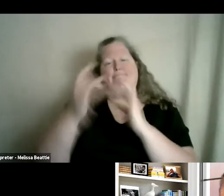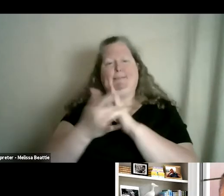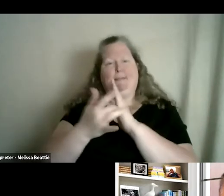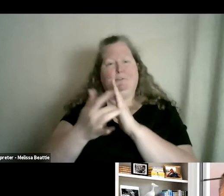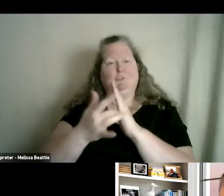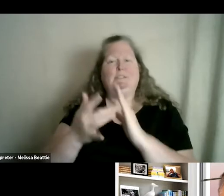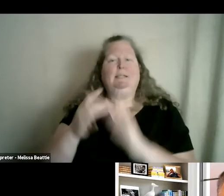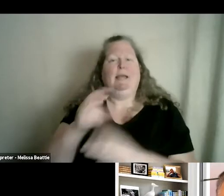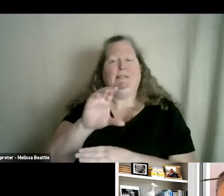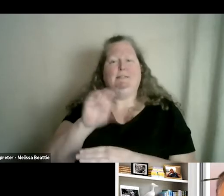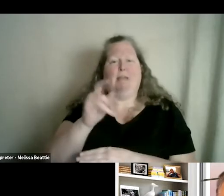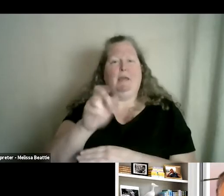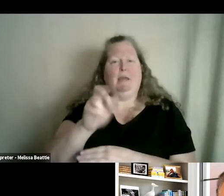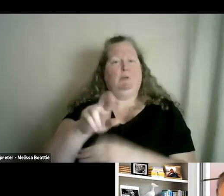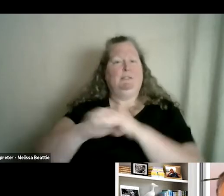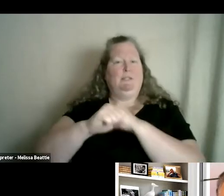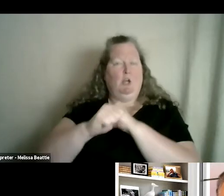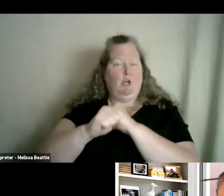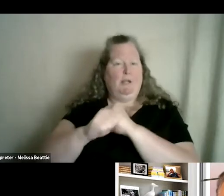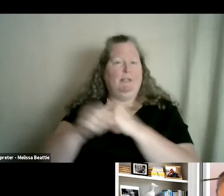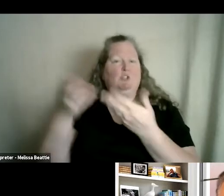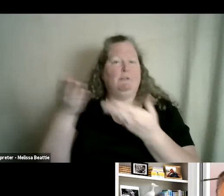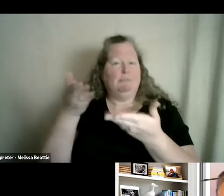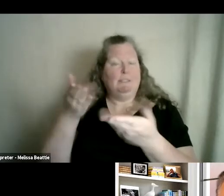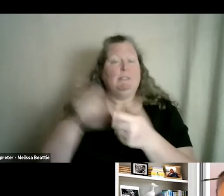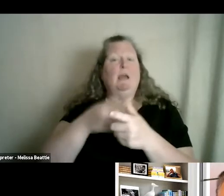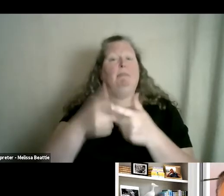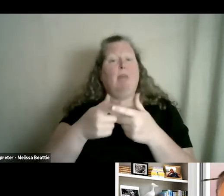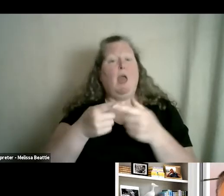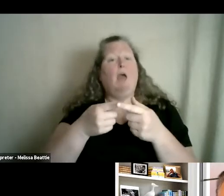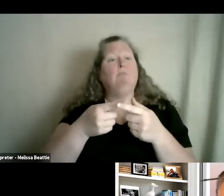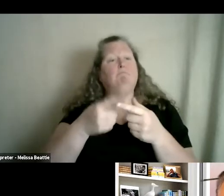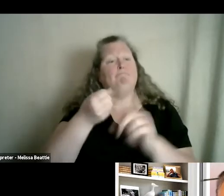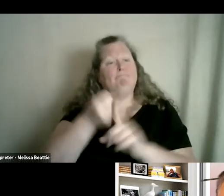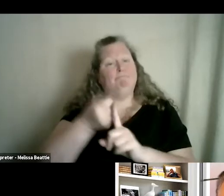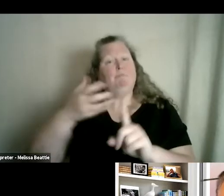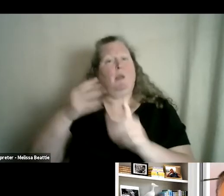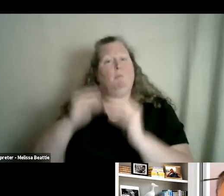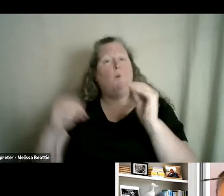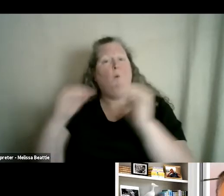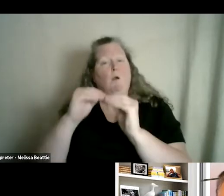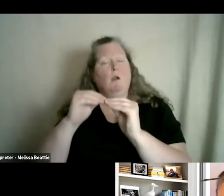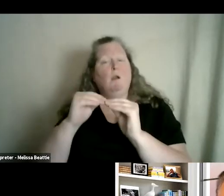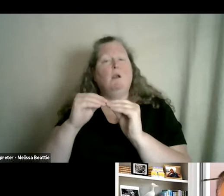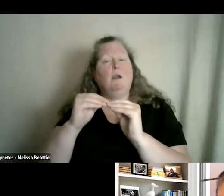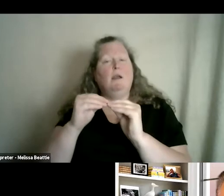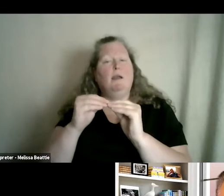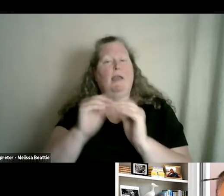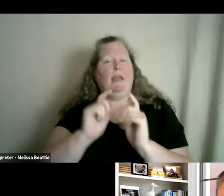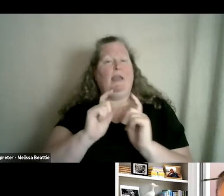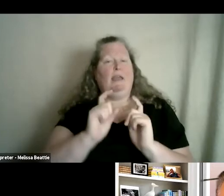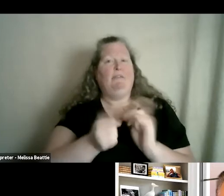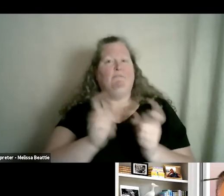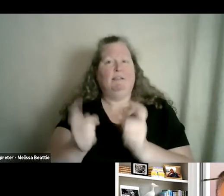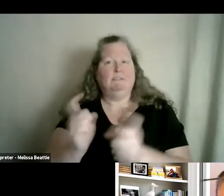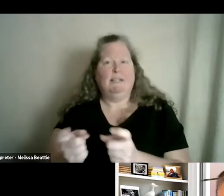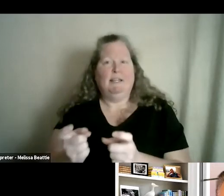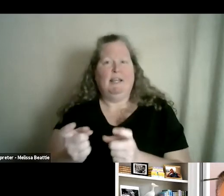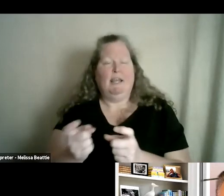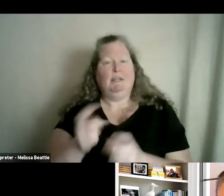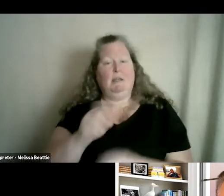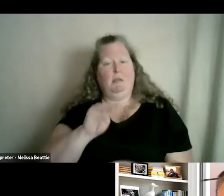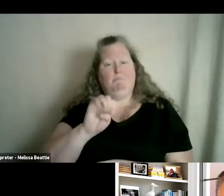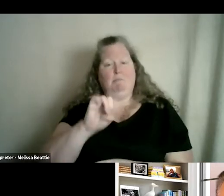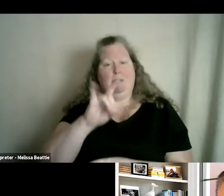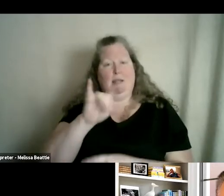services. The firm further expanded its offerings in 2004 by investing in eMedia, a prominent, award-winning,